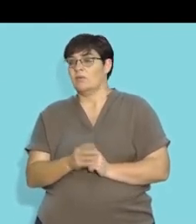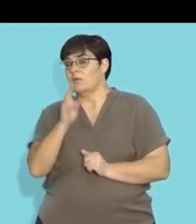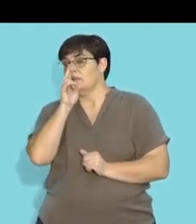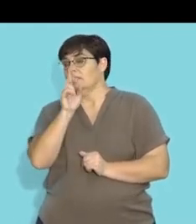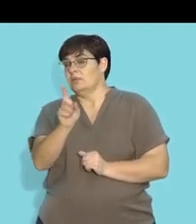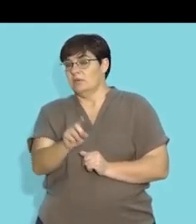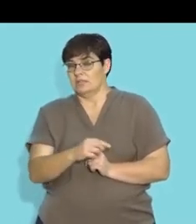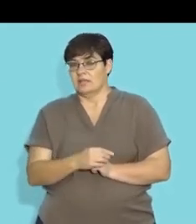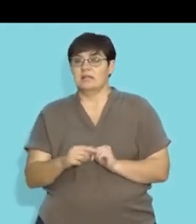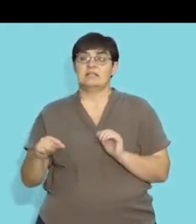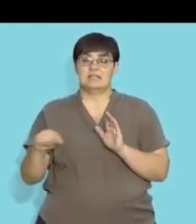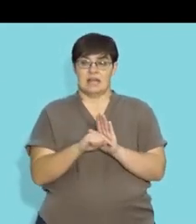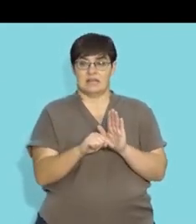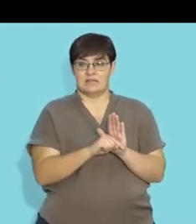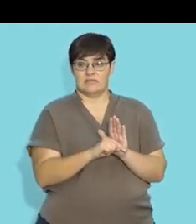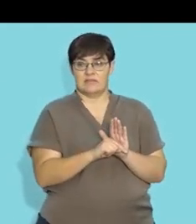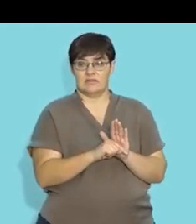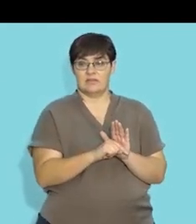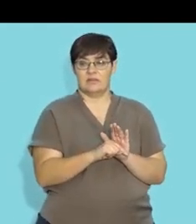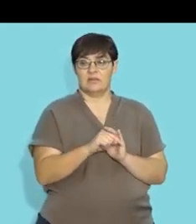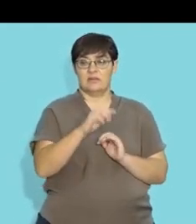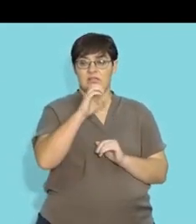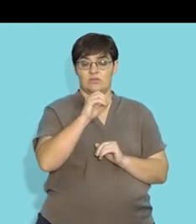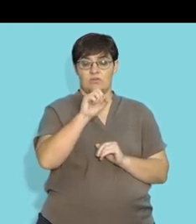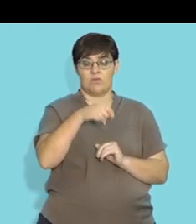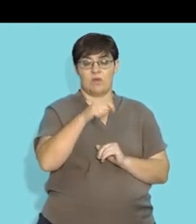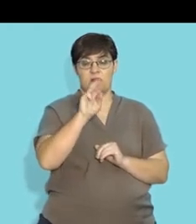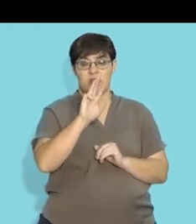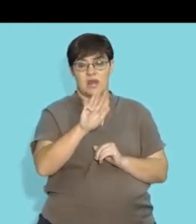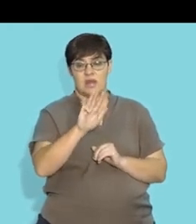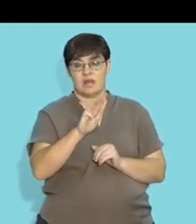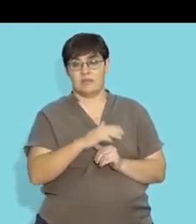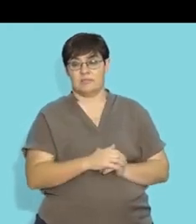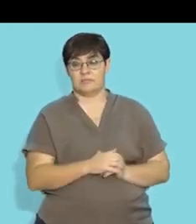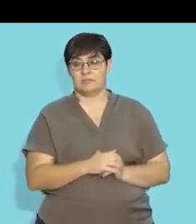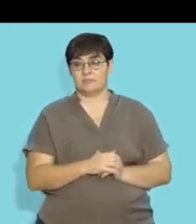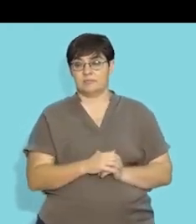see is a negative. We get R is